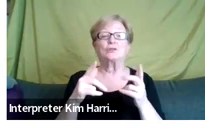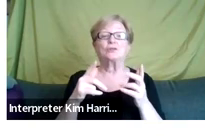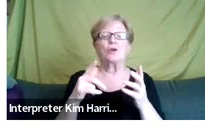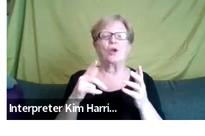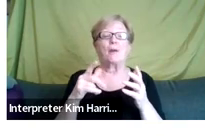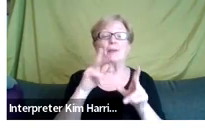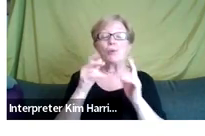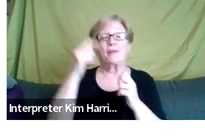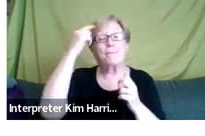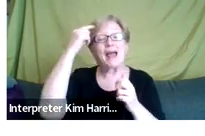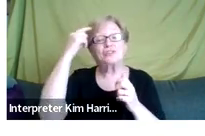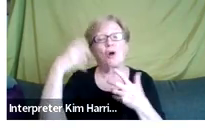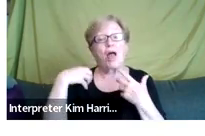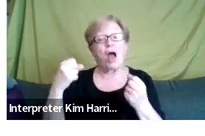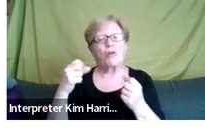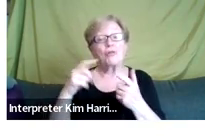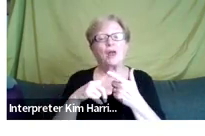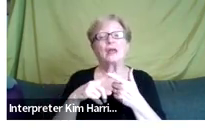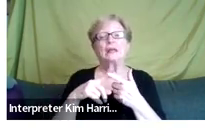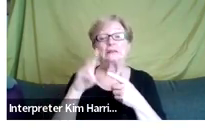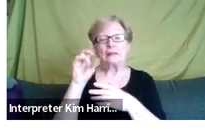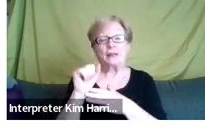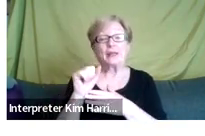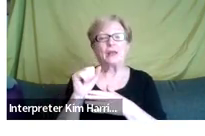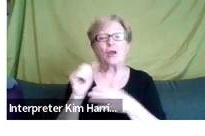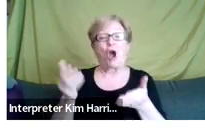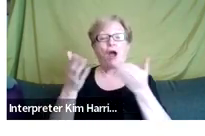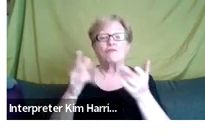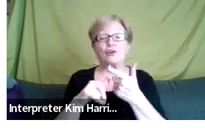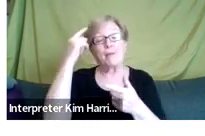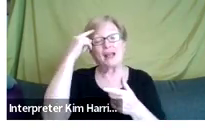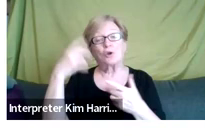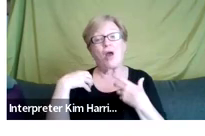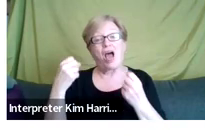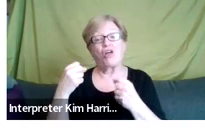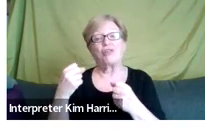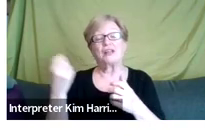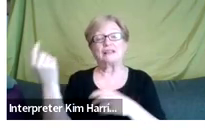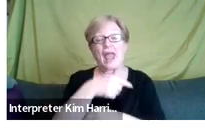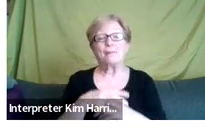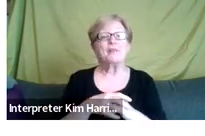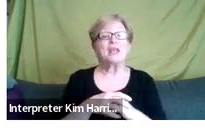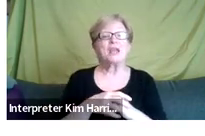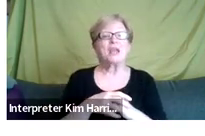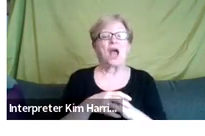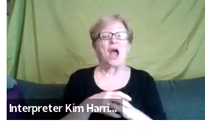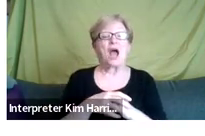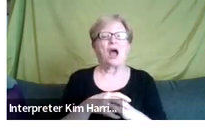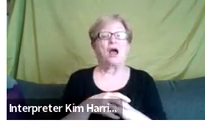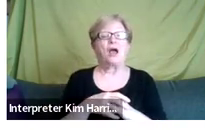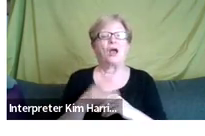mental health disabilities, offering mental health days, offering programs